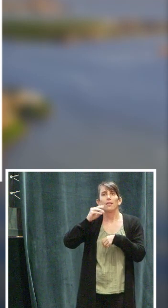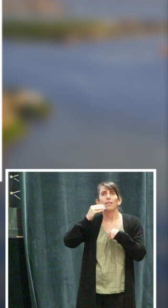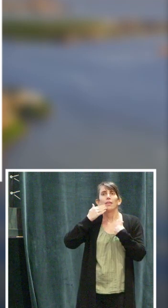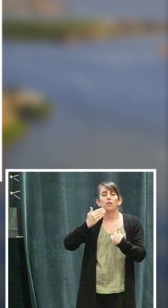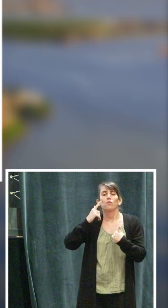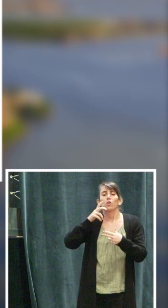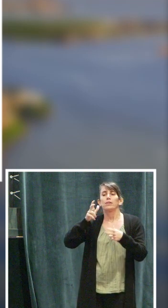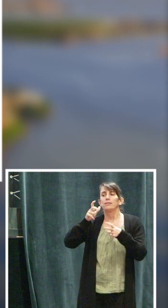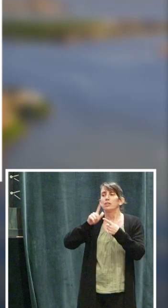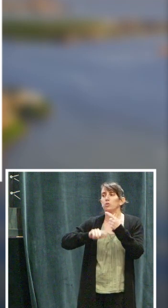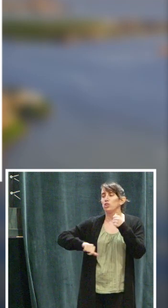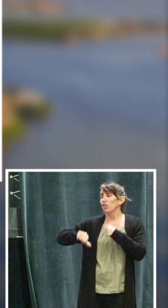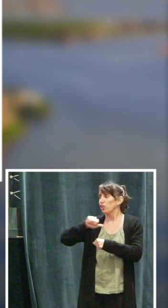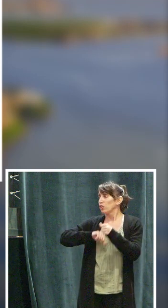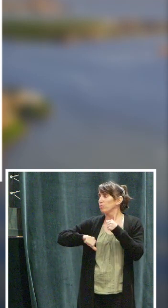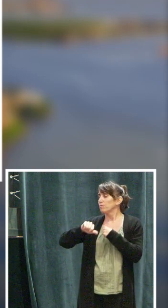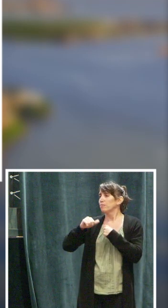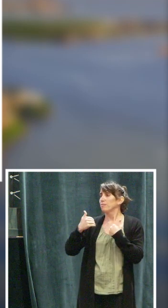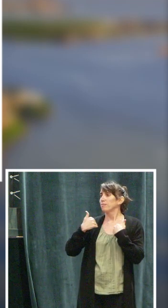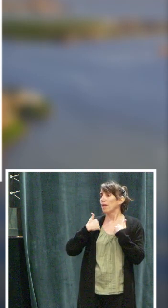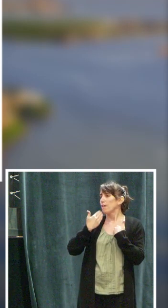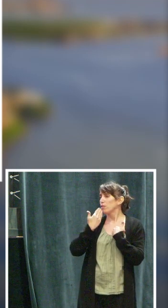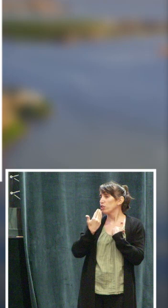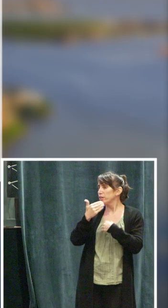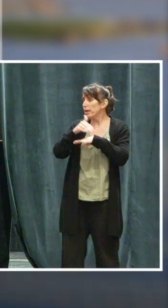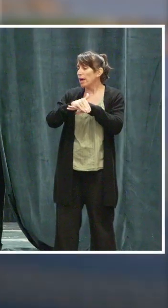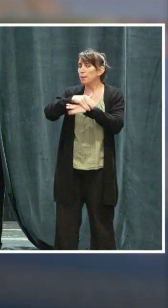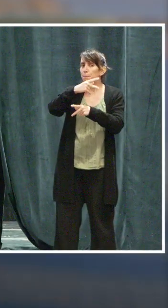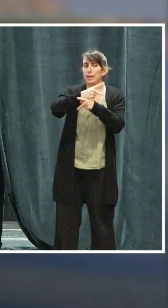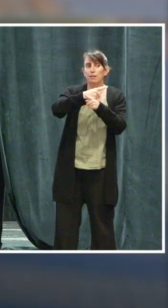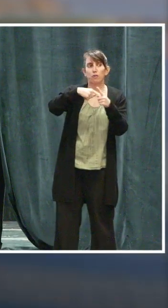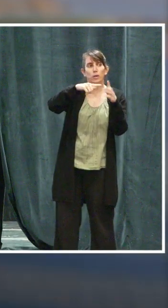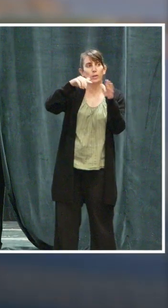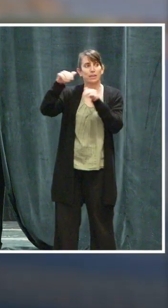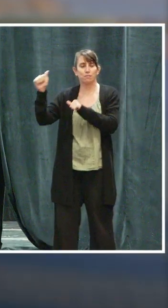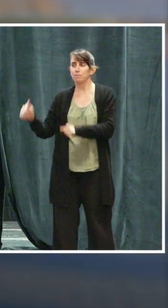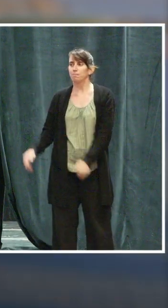and thank you for listening to each other. Have a good night. Be careful in the heat.